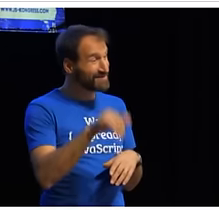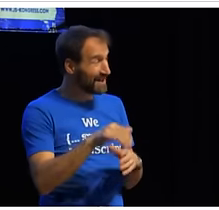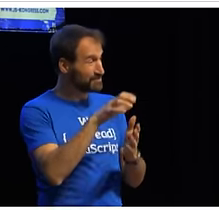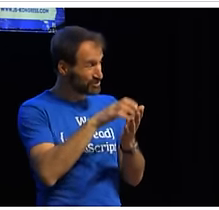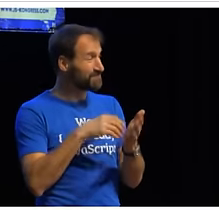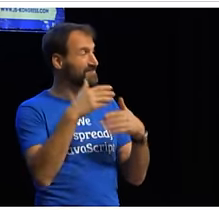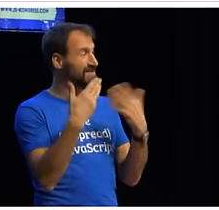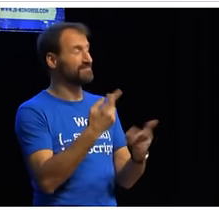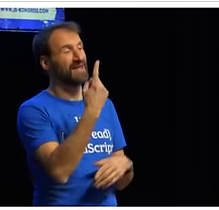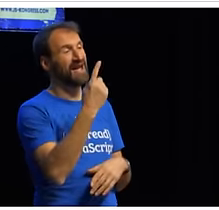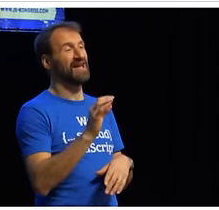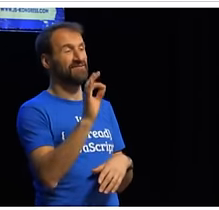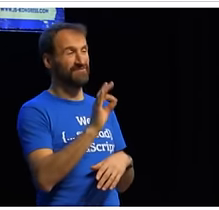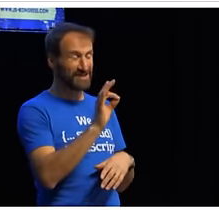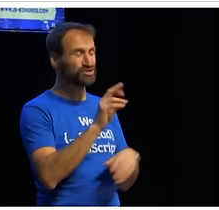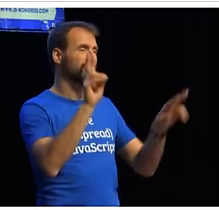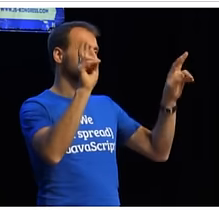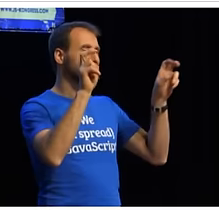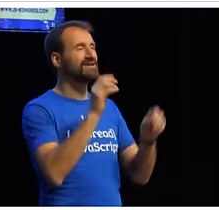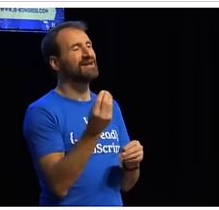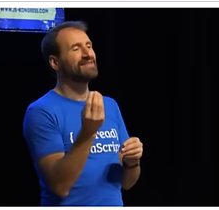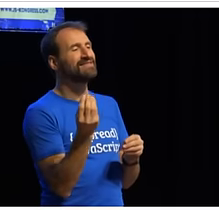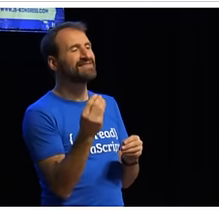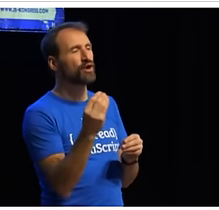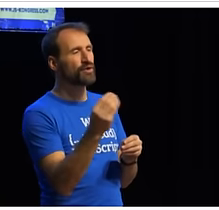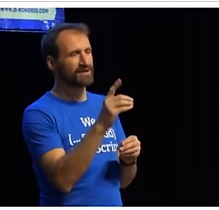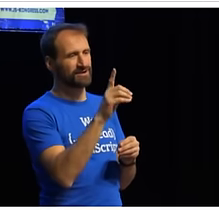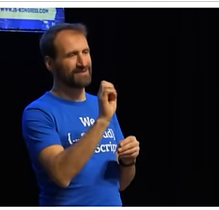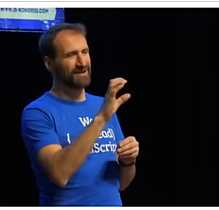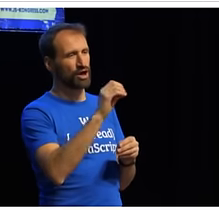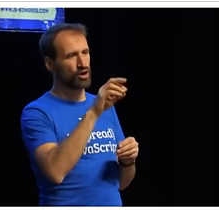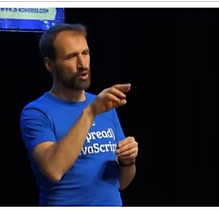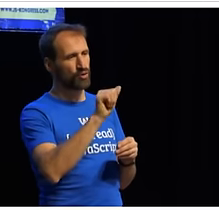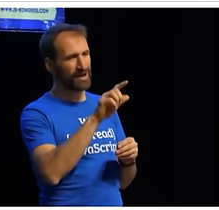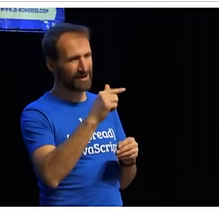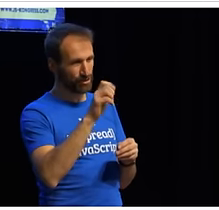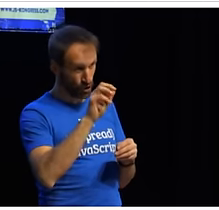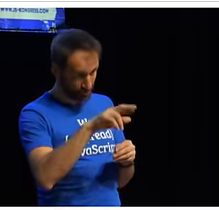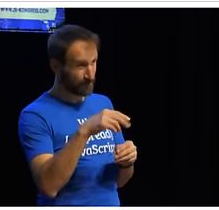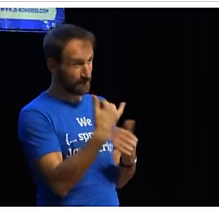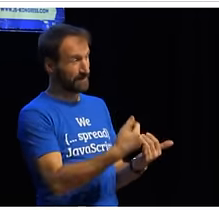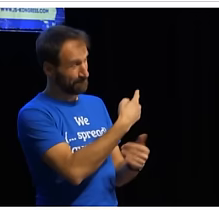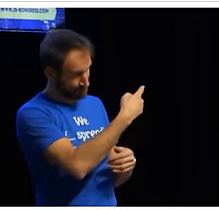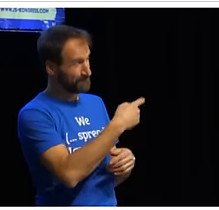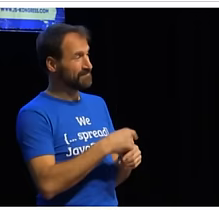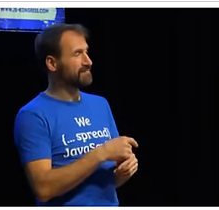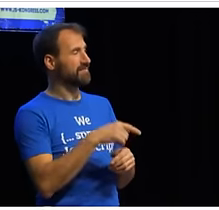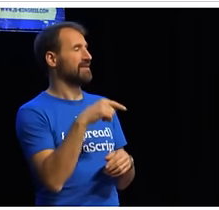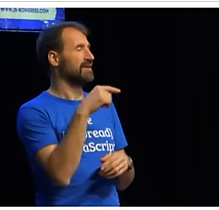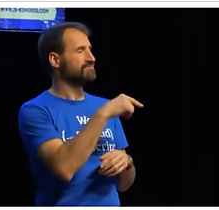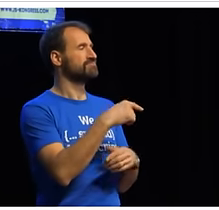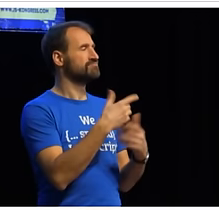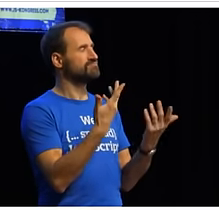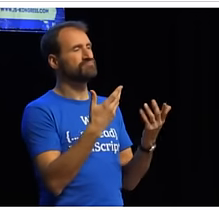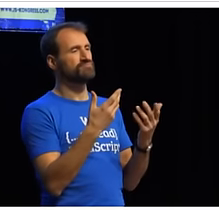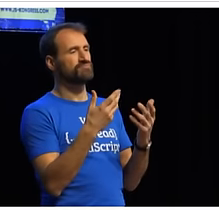decorators. So we have here an ECMAScript 6 class. And we decorate this ECMAScript 6 class